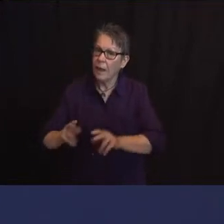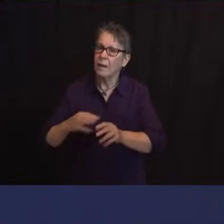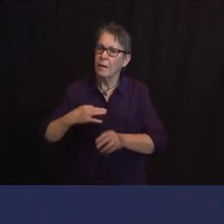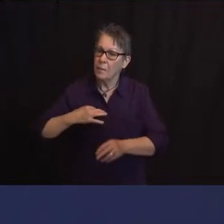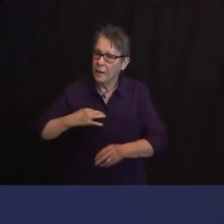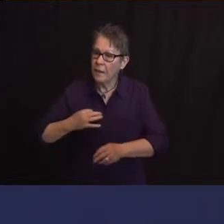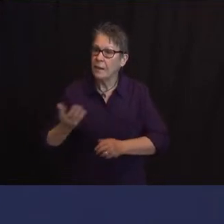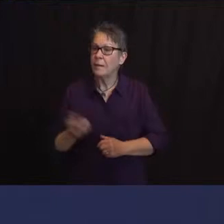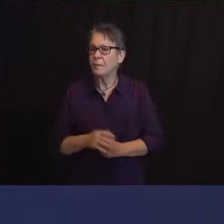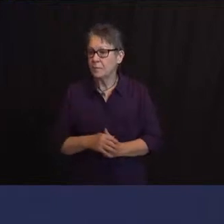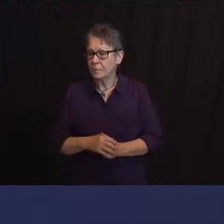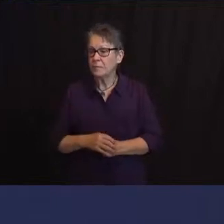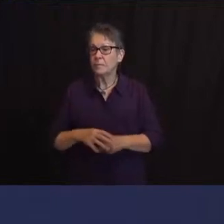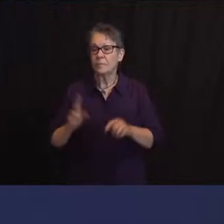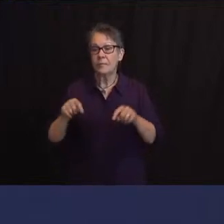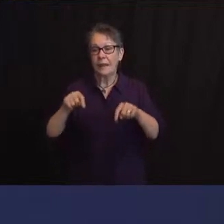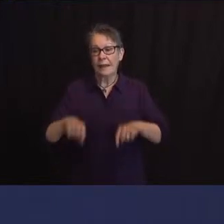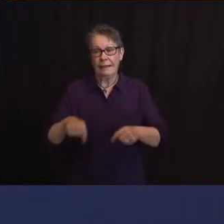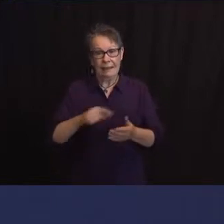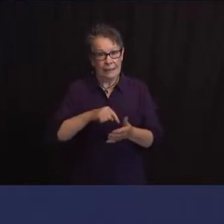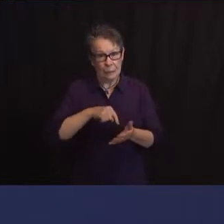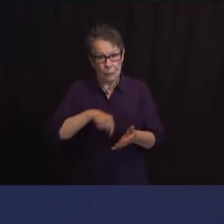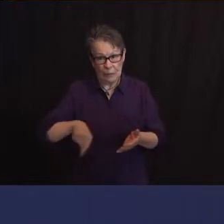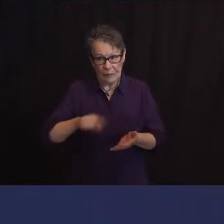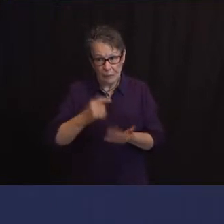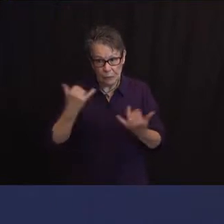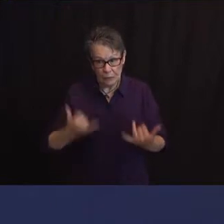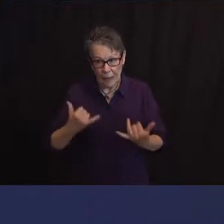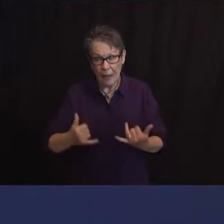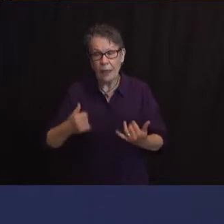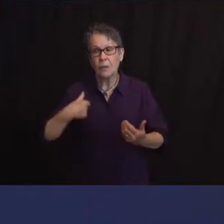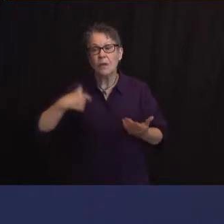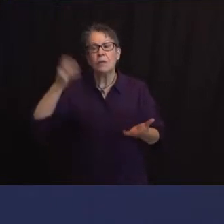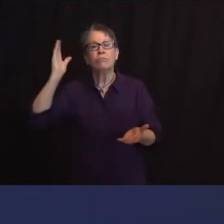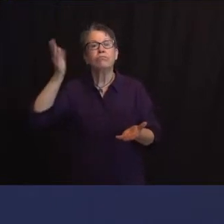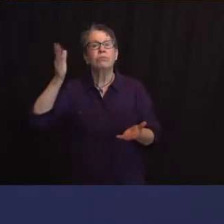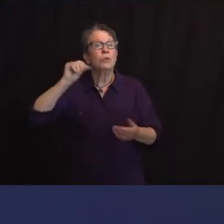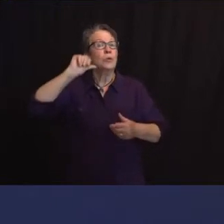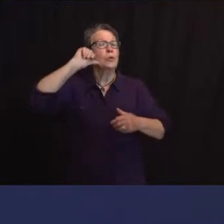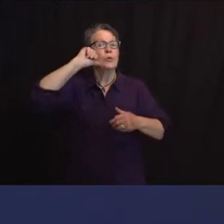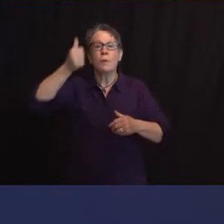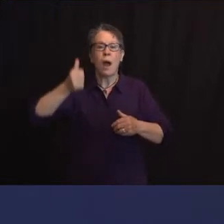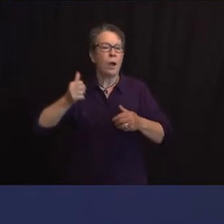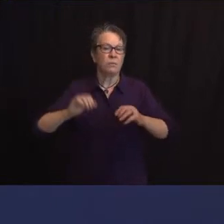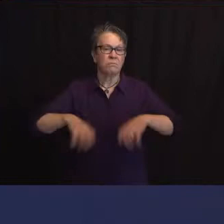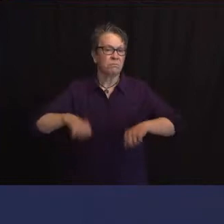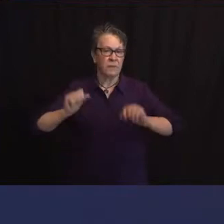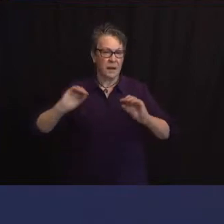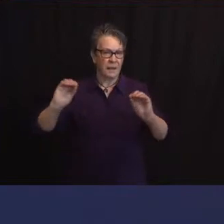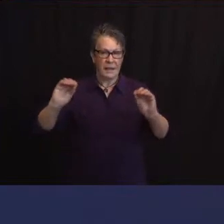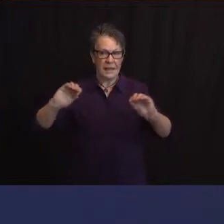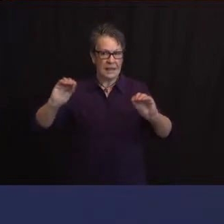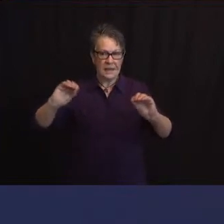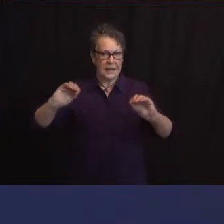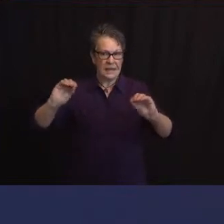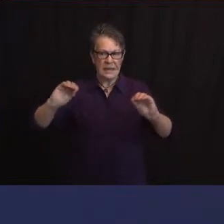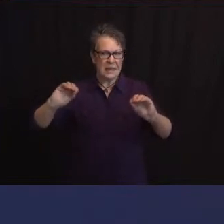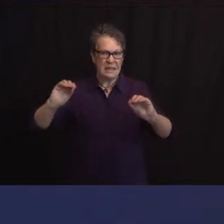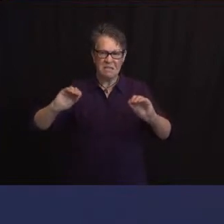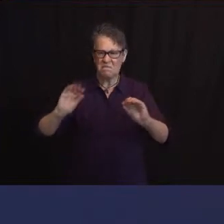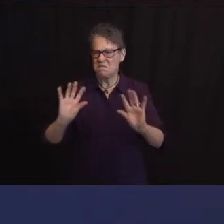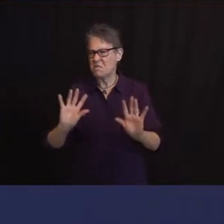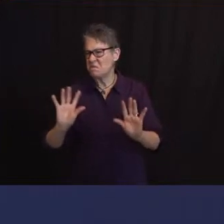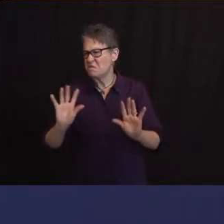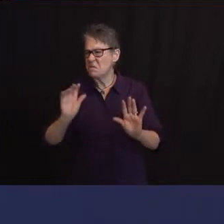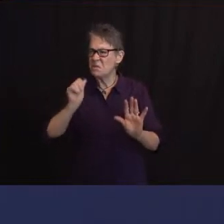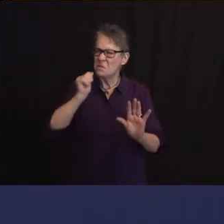be on the road tomorrow. I don't think we've got a COVID, as far as I can recall, we're not on the road doing COVID. I think we're on the road